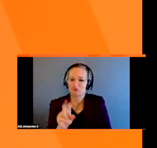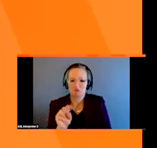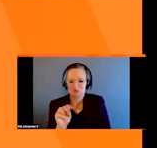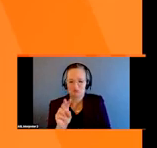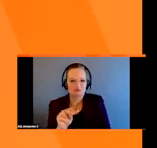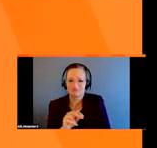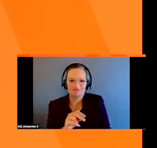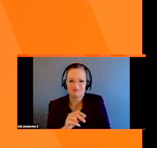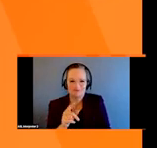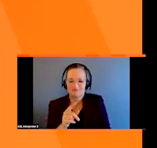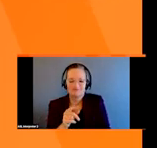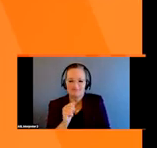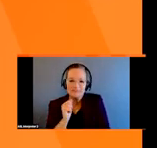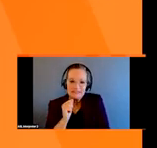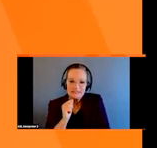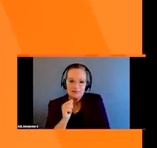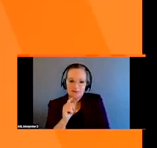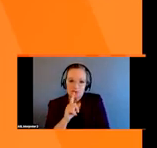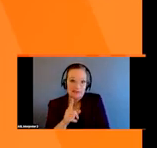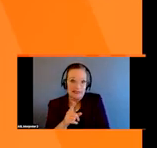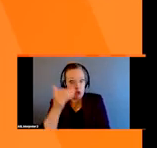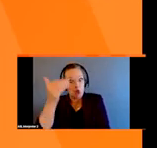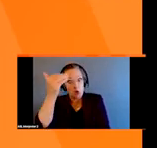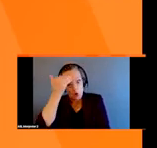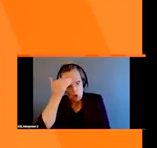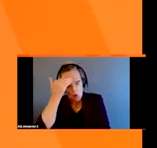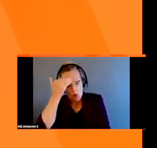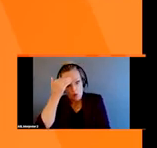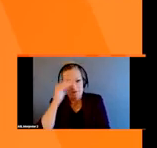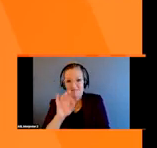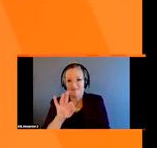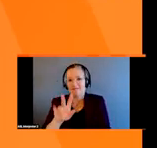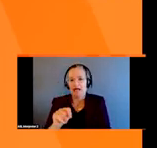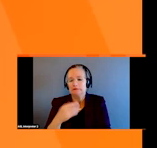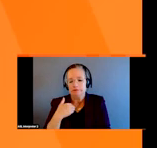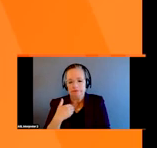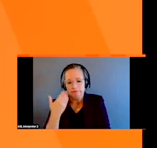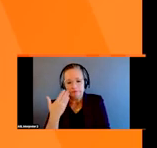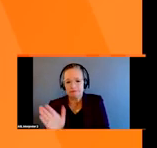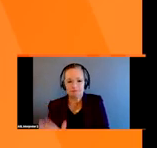but that's really an unknown. I don't actually know.